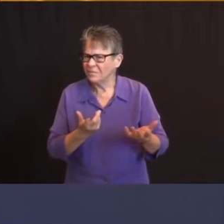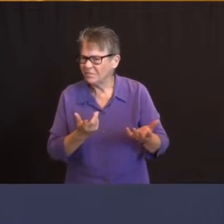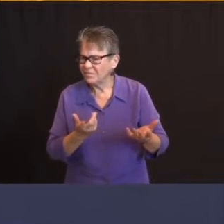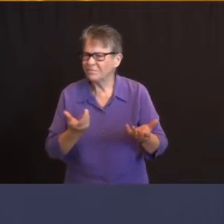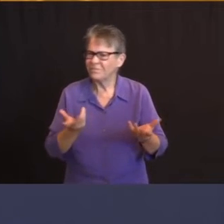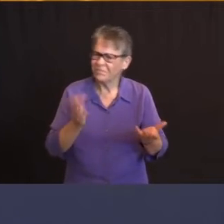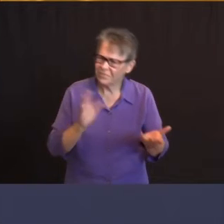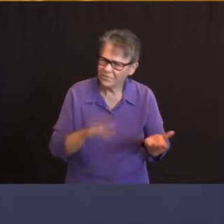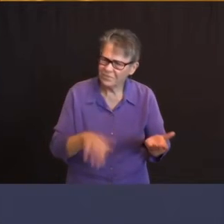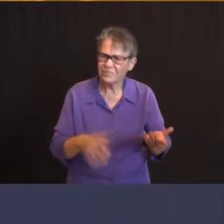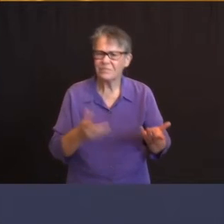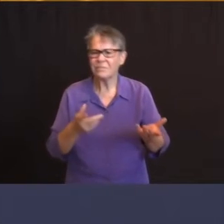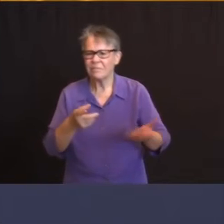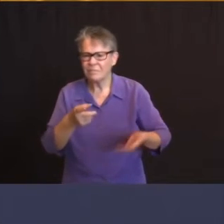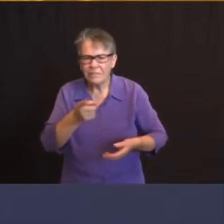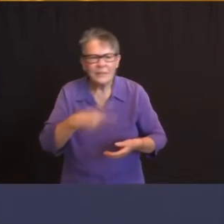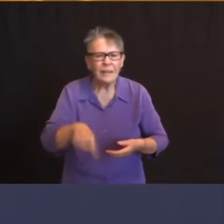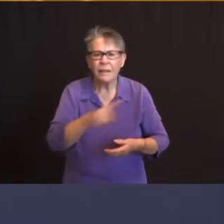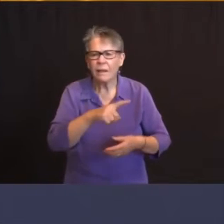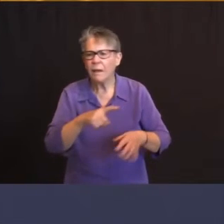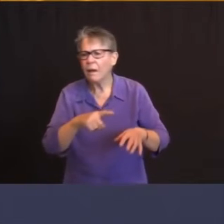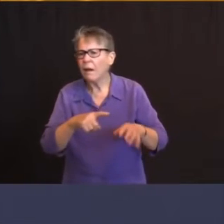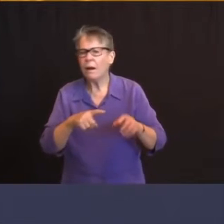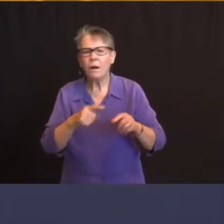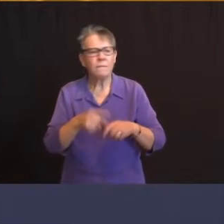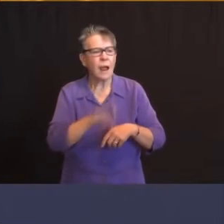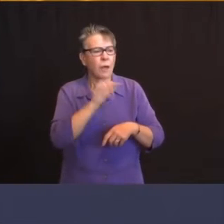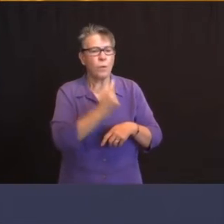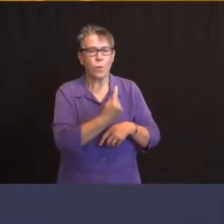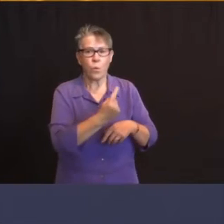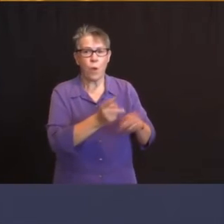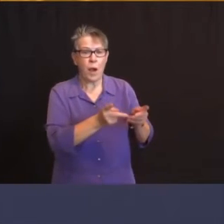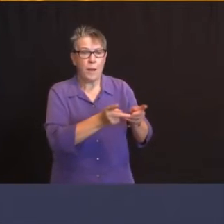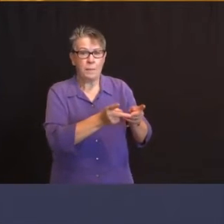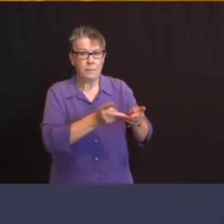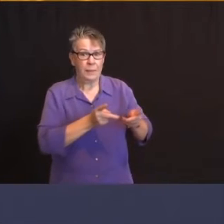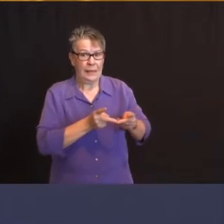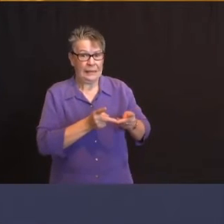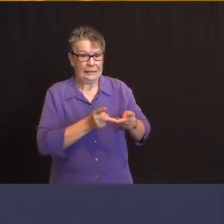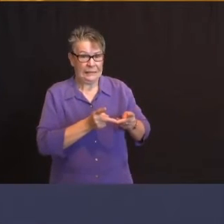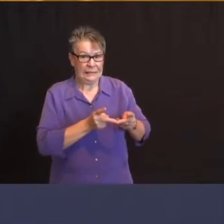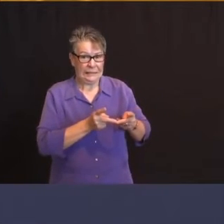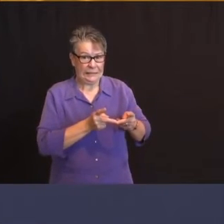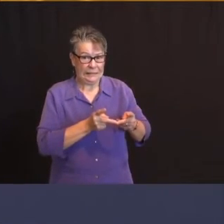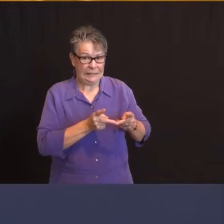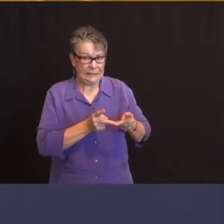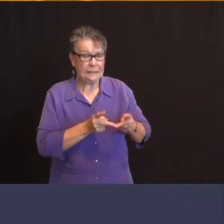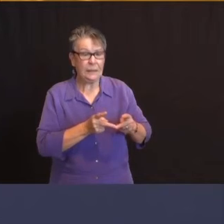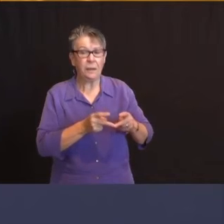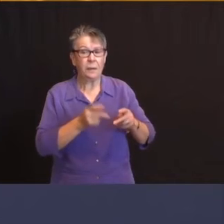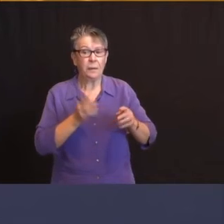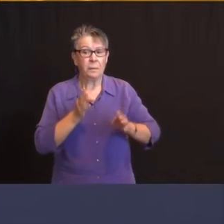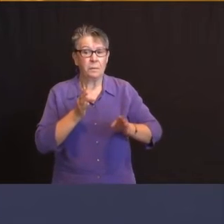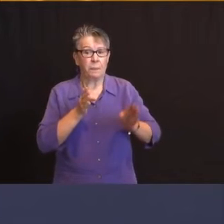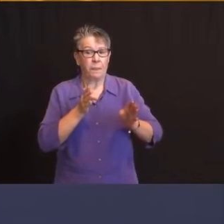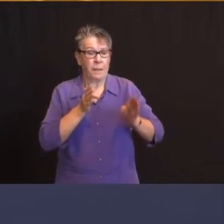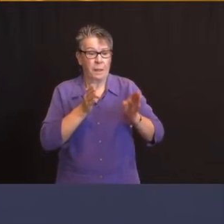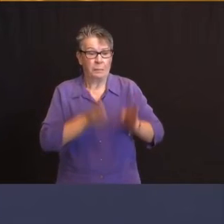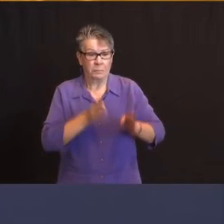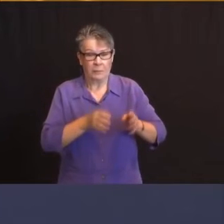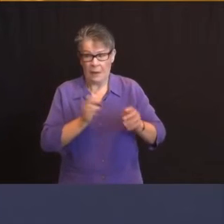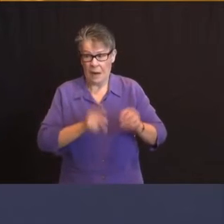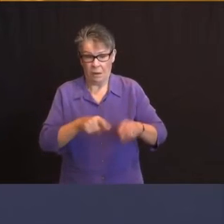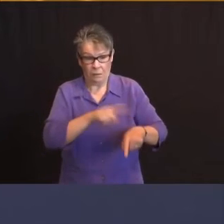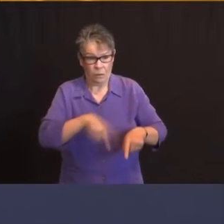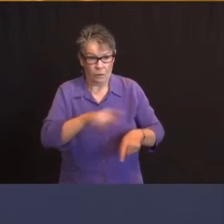over a course of 2 days where they're testing everybody coming in. So this is staff, loved ones, anyone coming in the building. They found